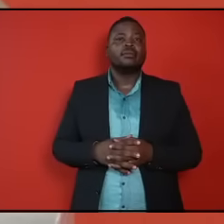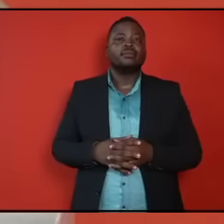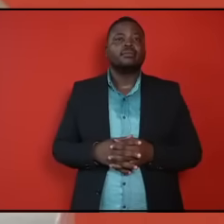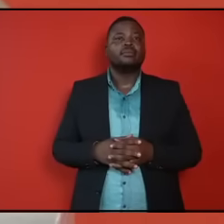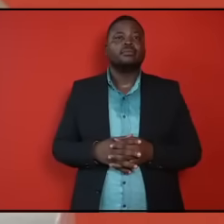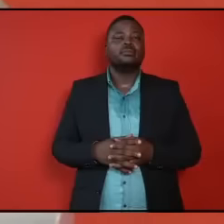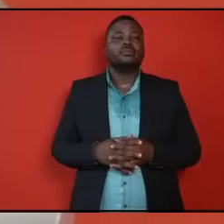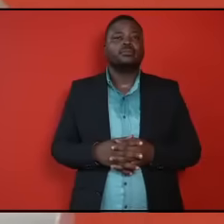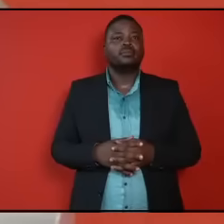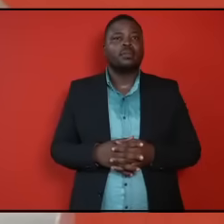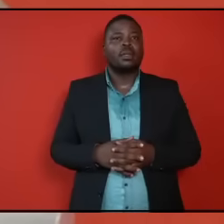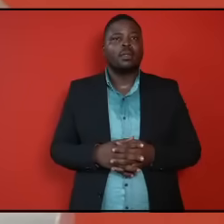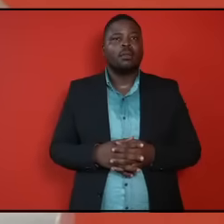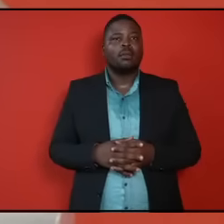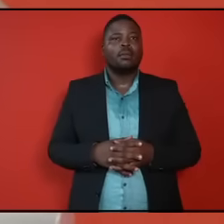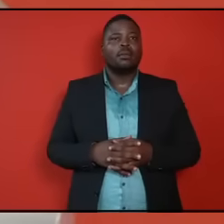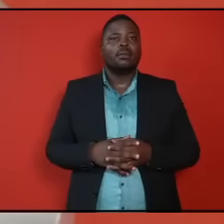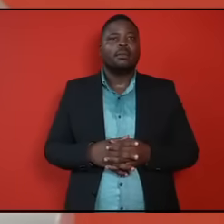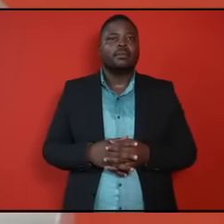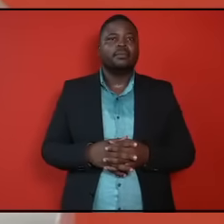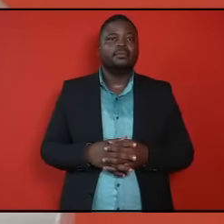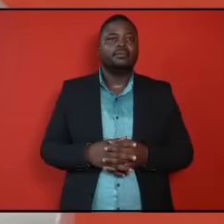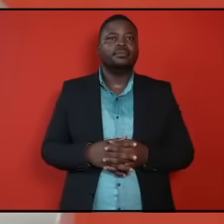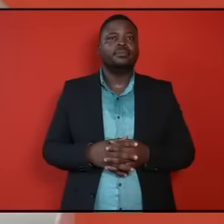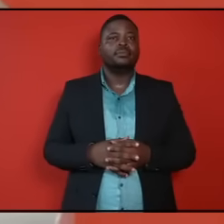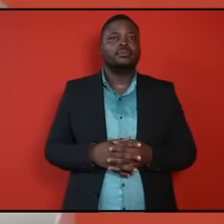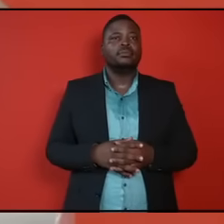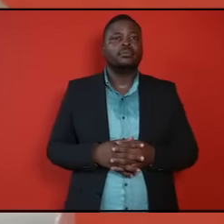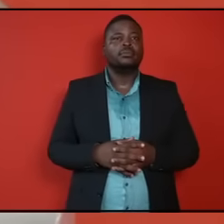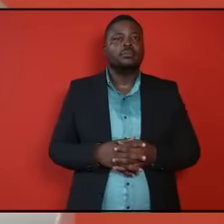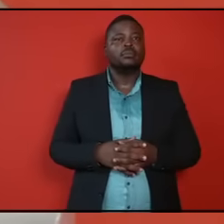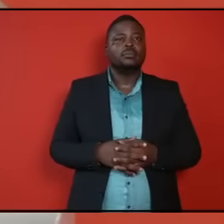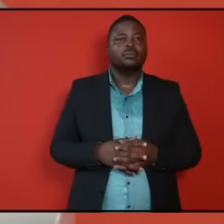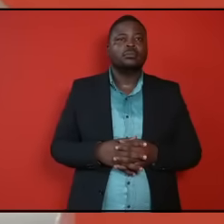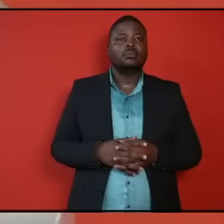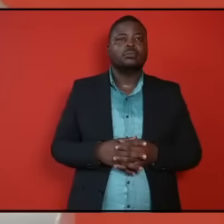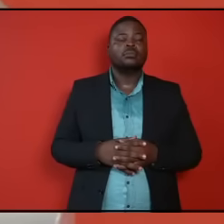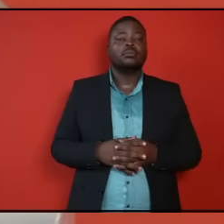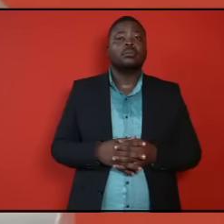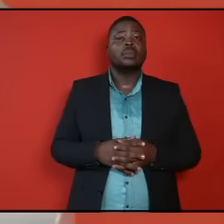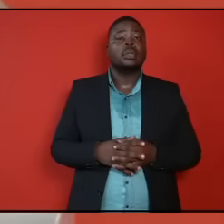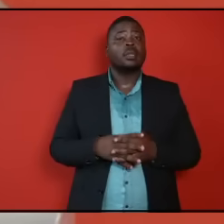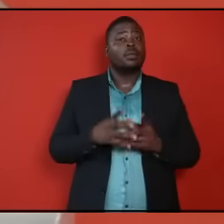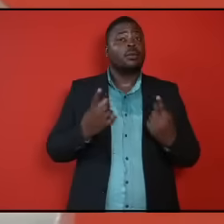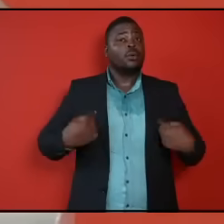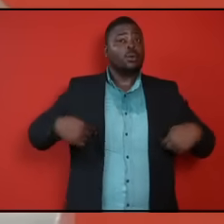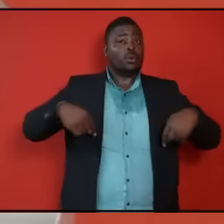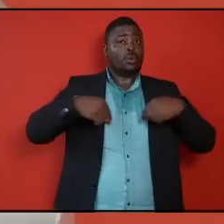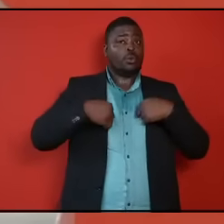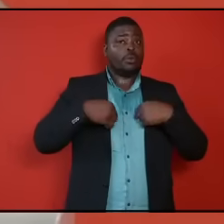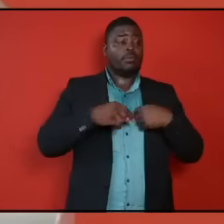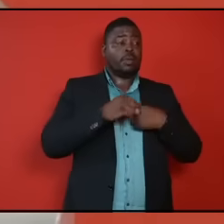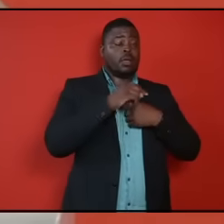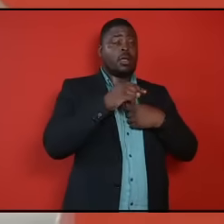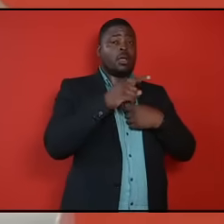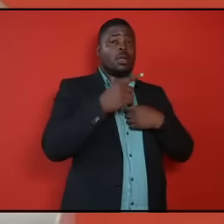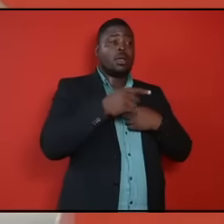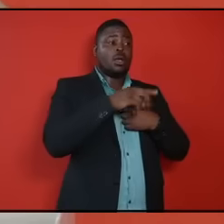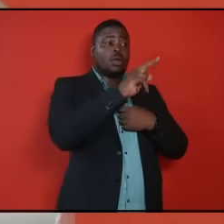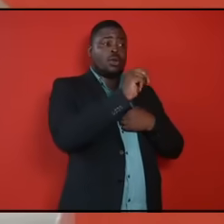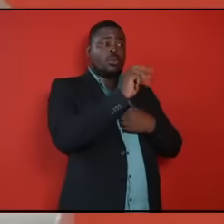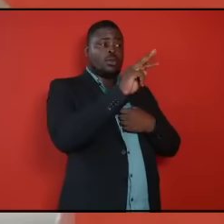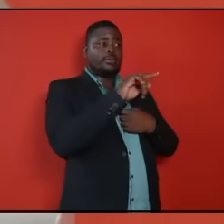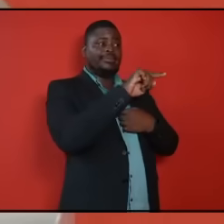We are going to improve our performance drastically in Northwest. The problem is not in